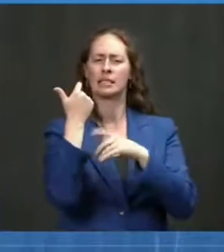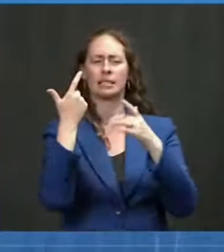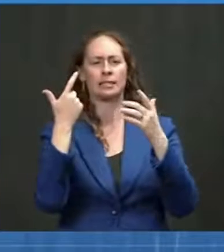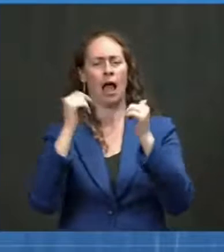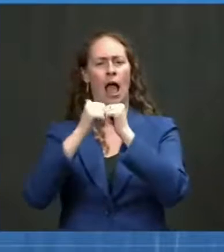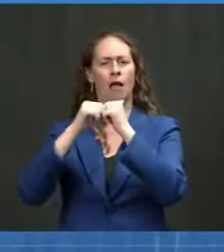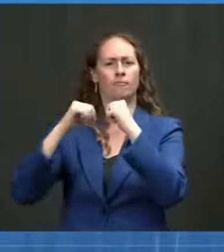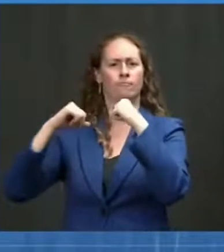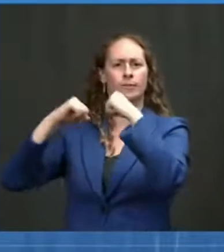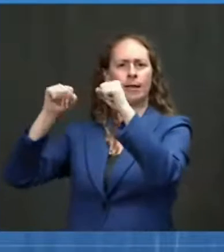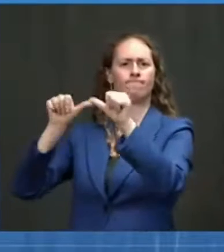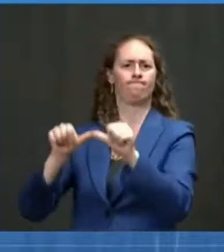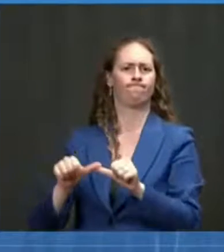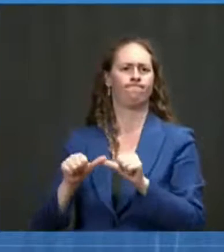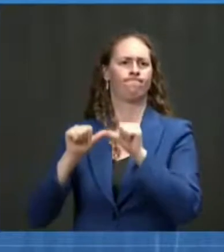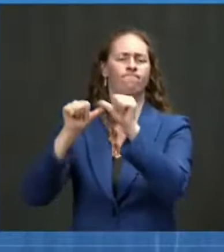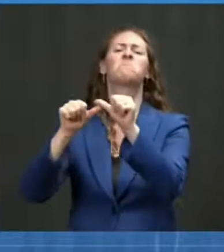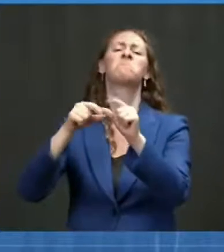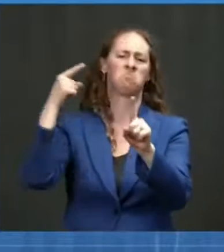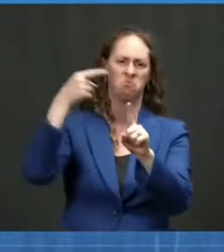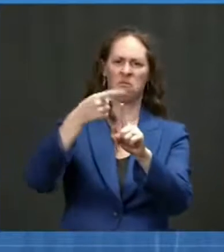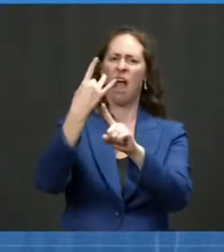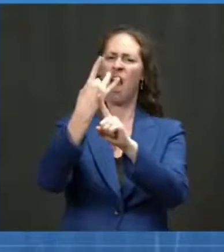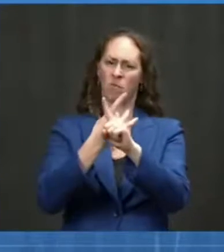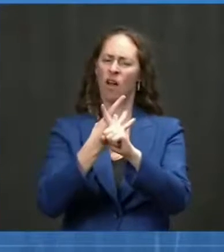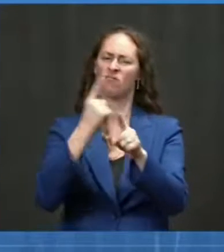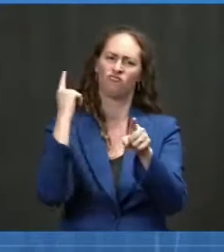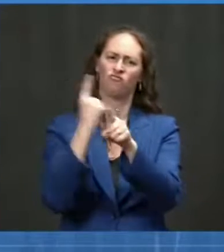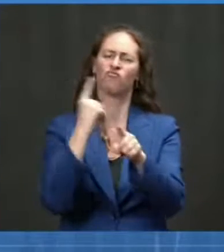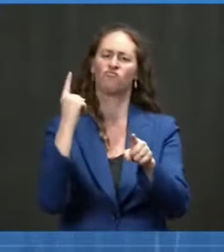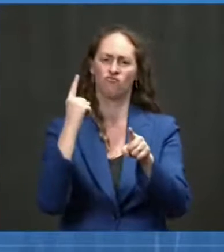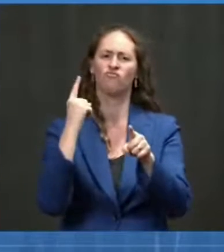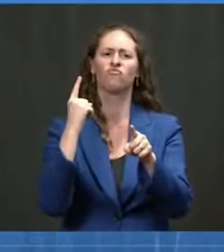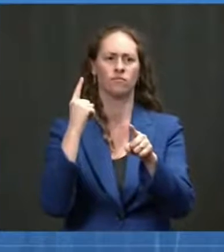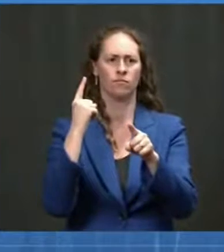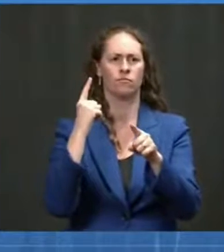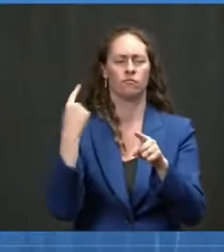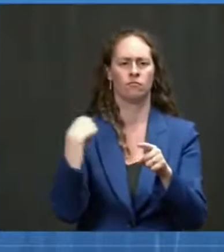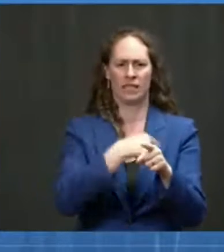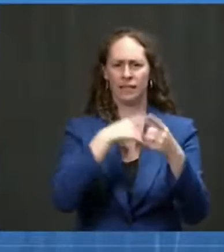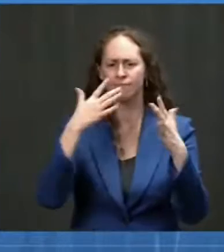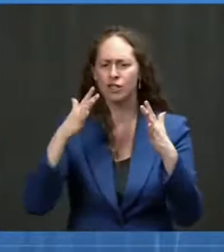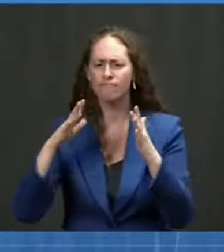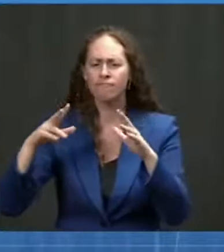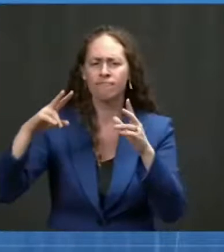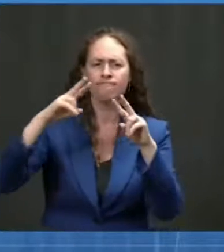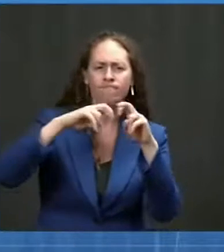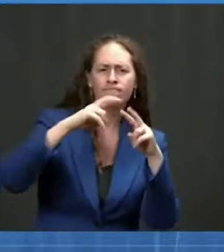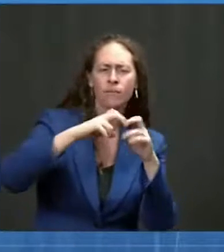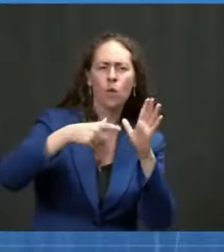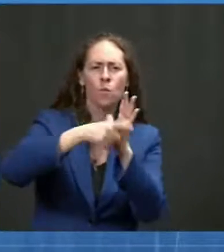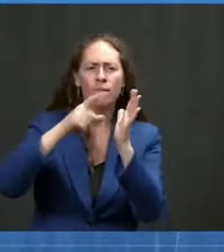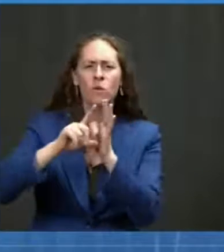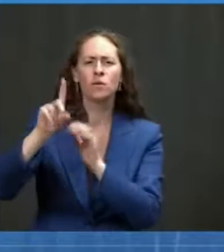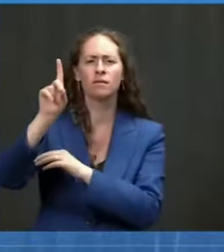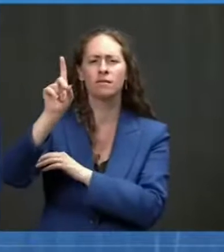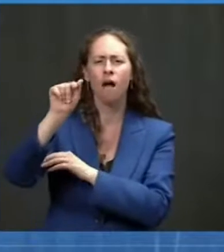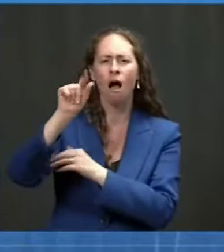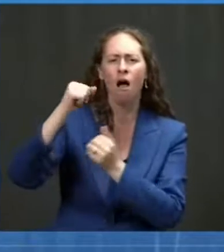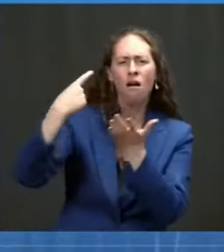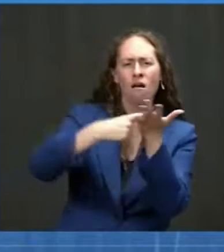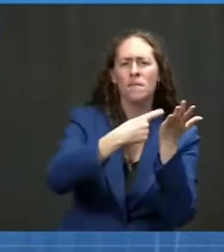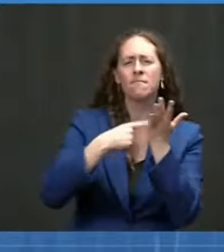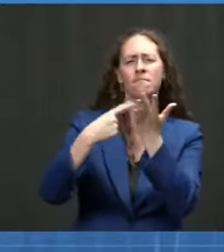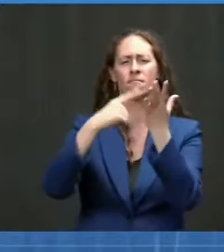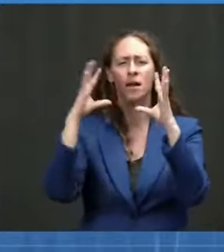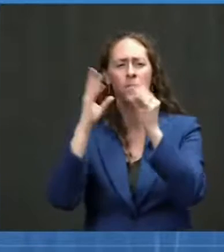together around the department to look at the data, to discuss it a number of times, and then ultimately to come to that